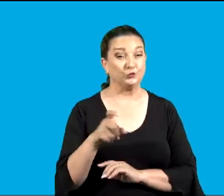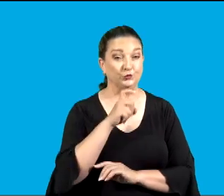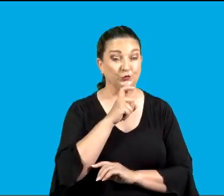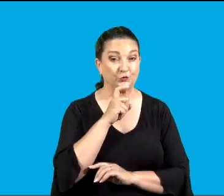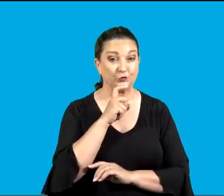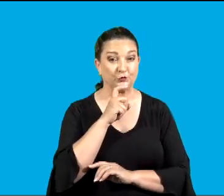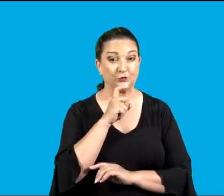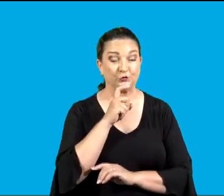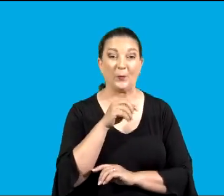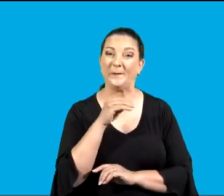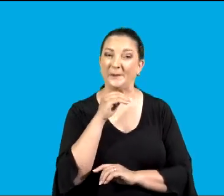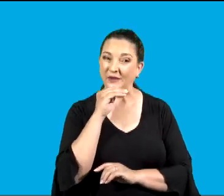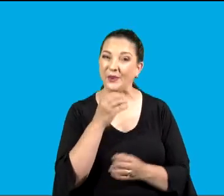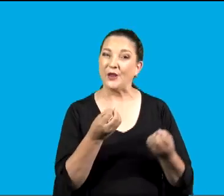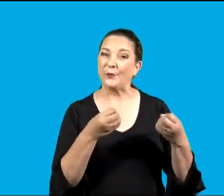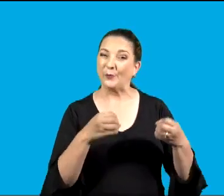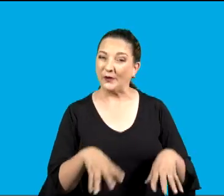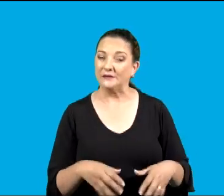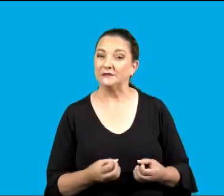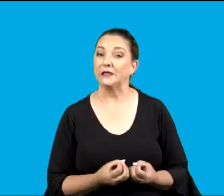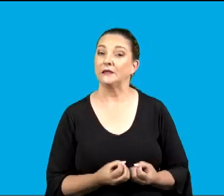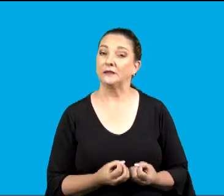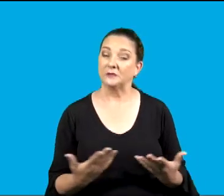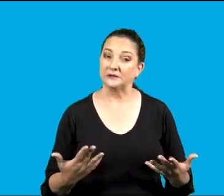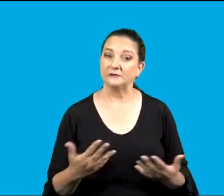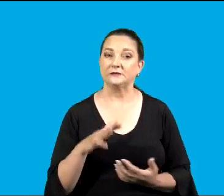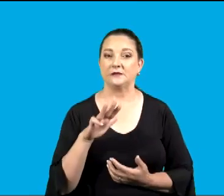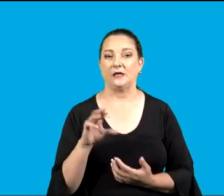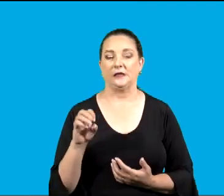should have used. We have wasted